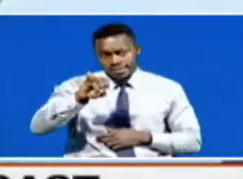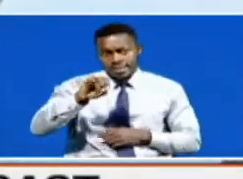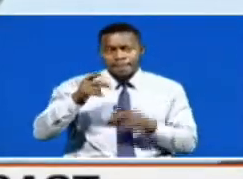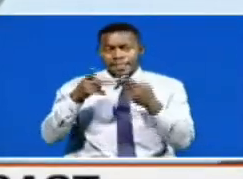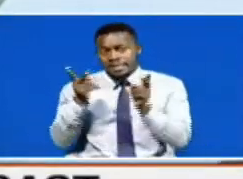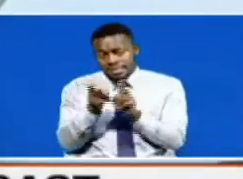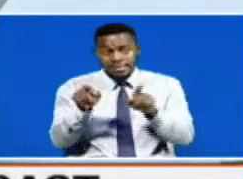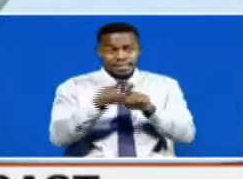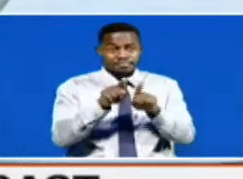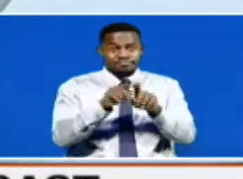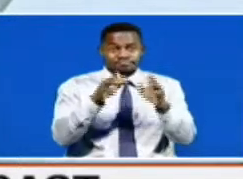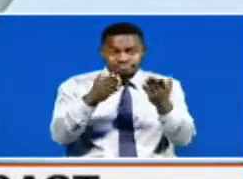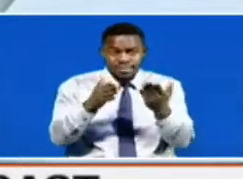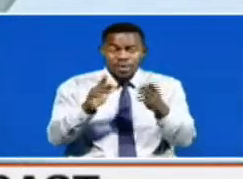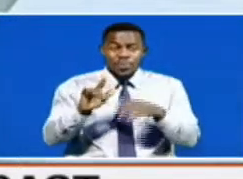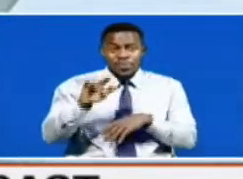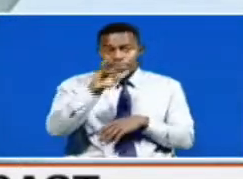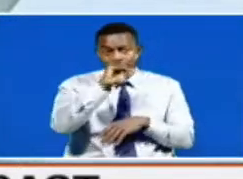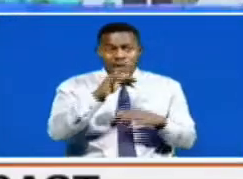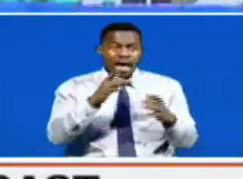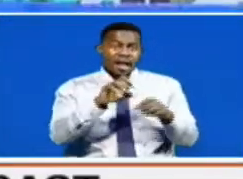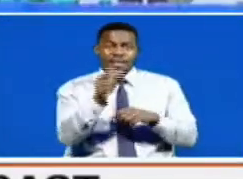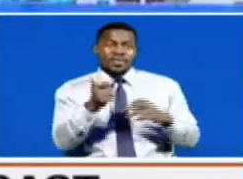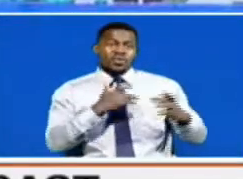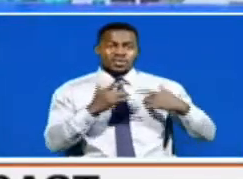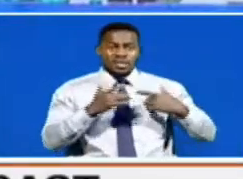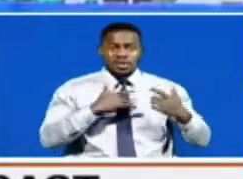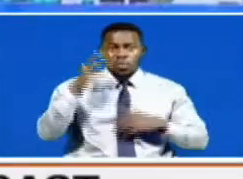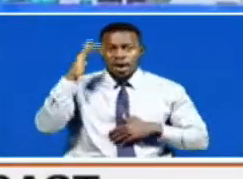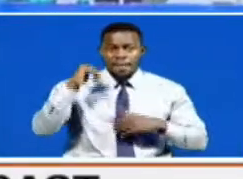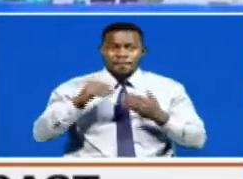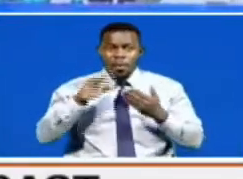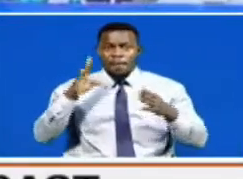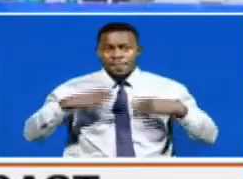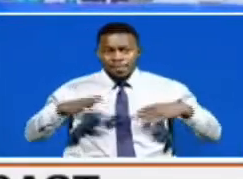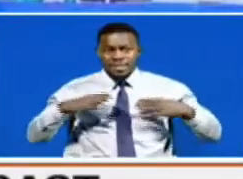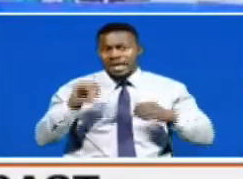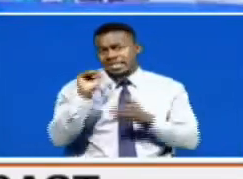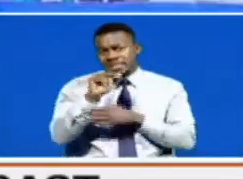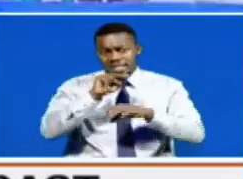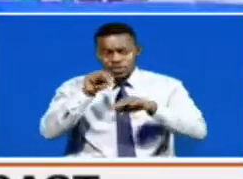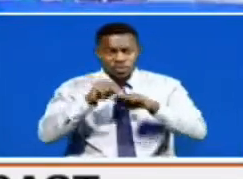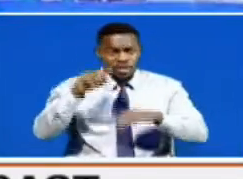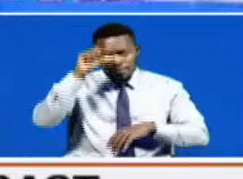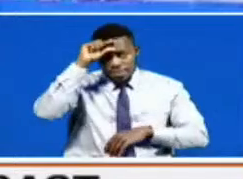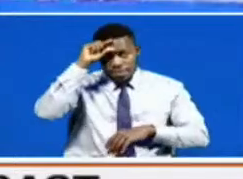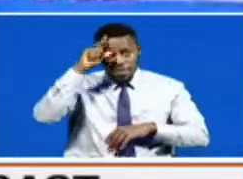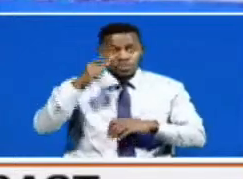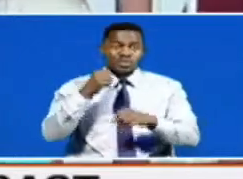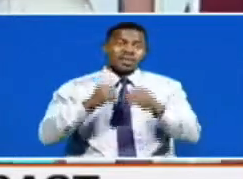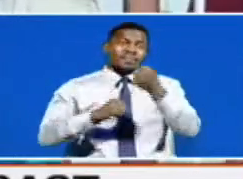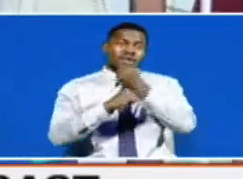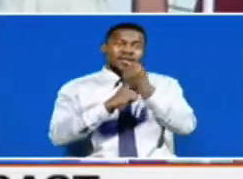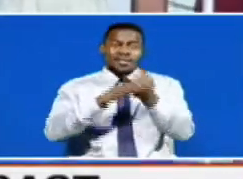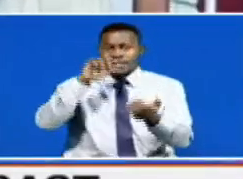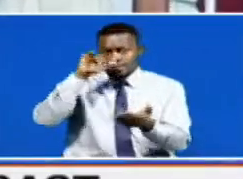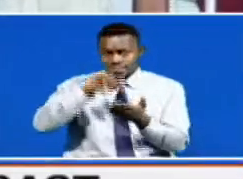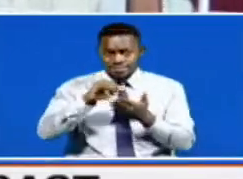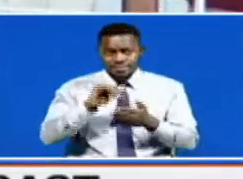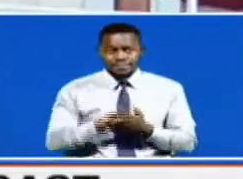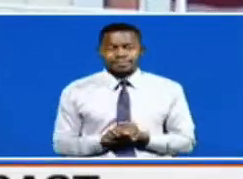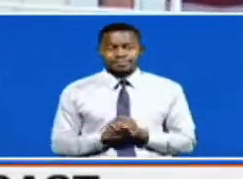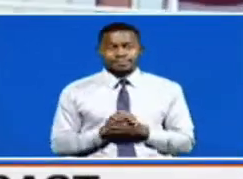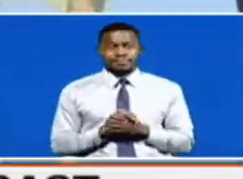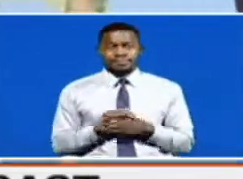is another concern as leaders continue to pile pressure the national government over the open sky policy.